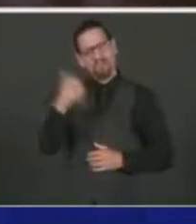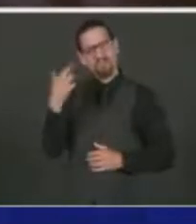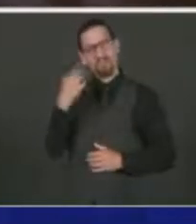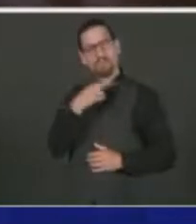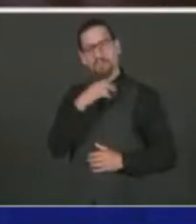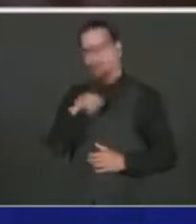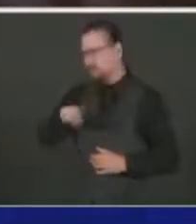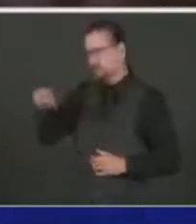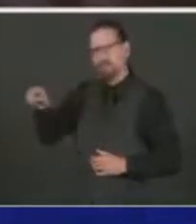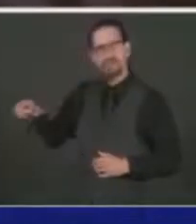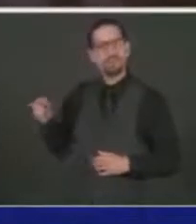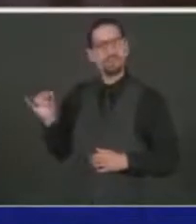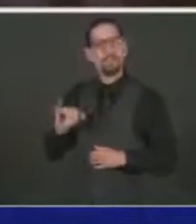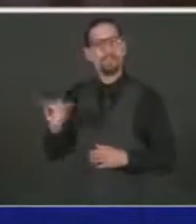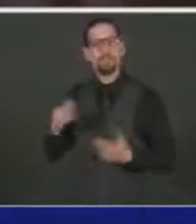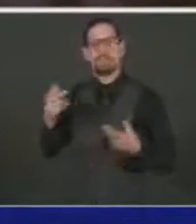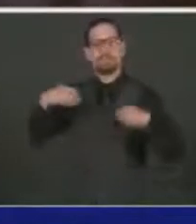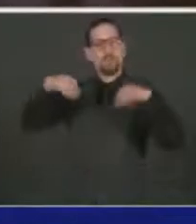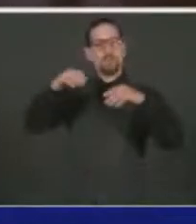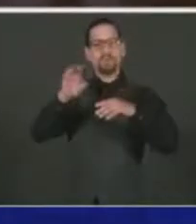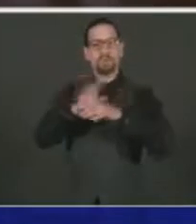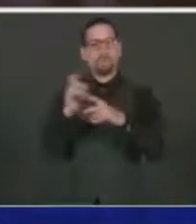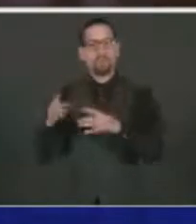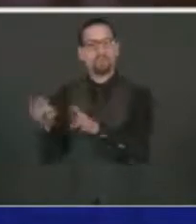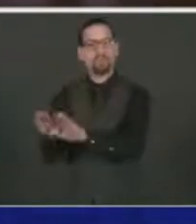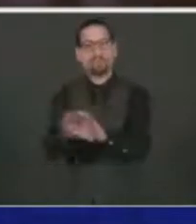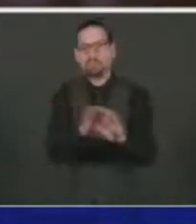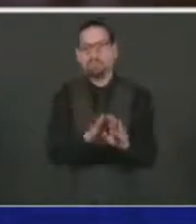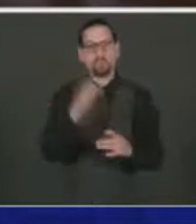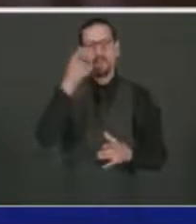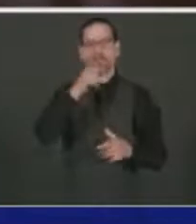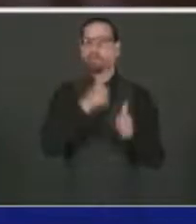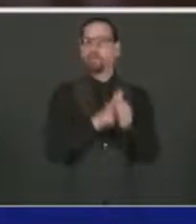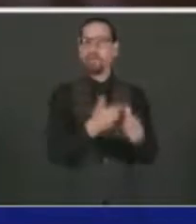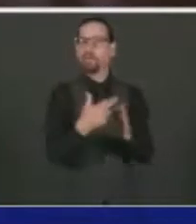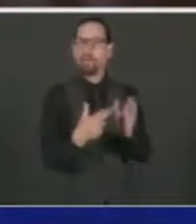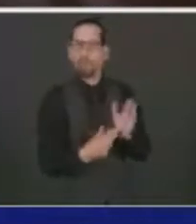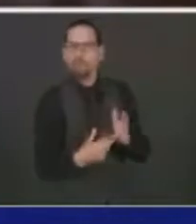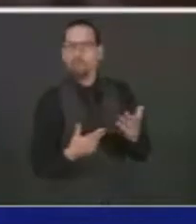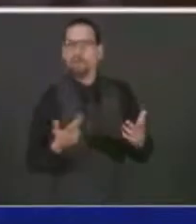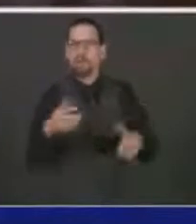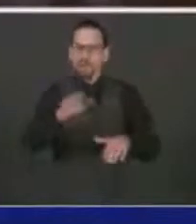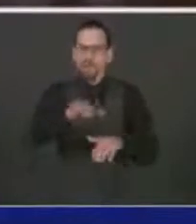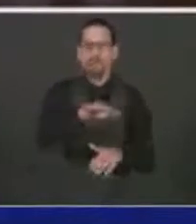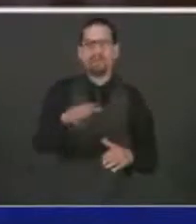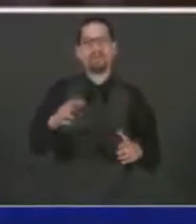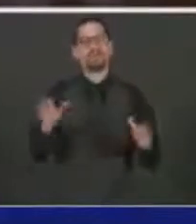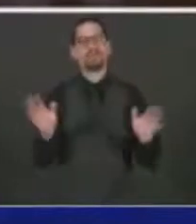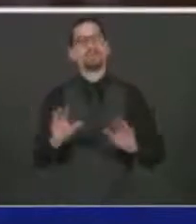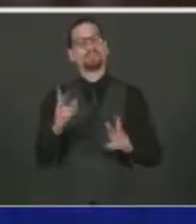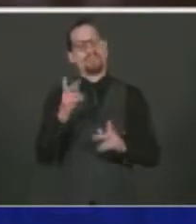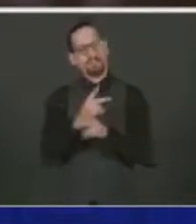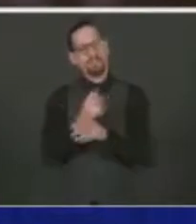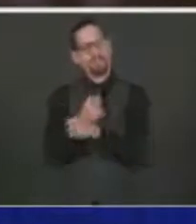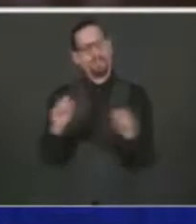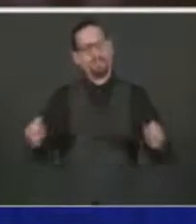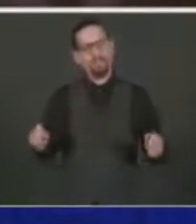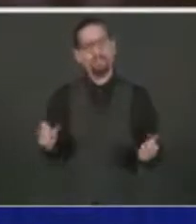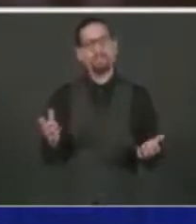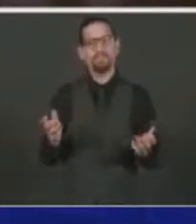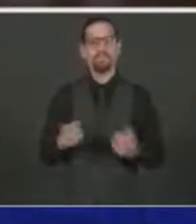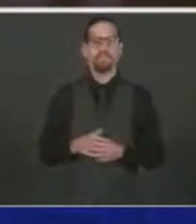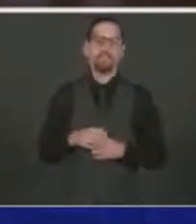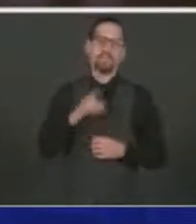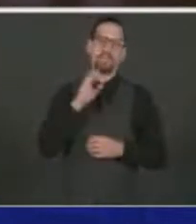open and those people's right to have a job. So listen, I'm not trying to say this is easy, because